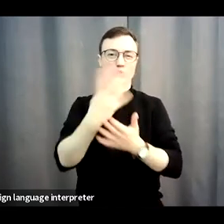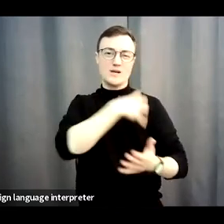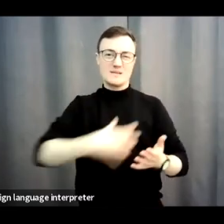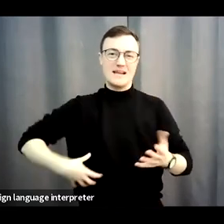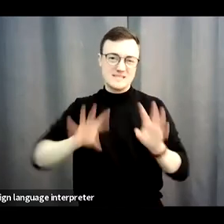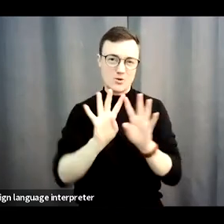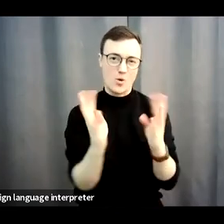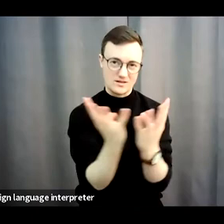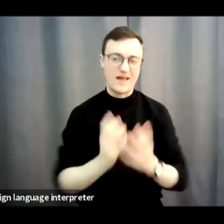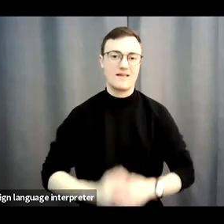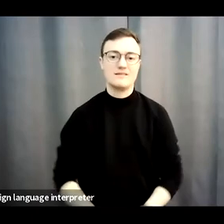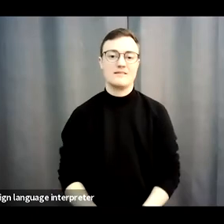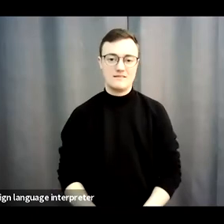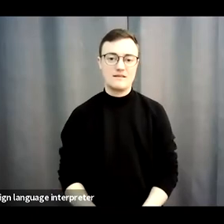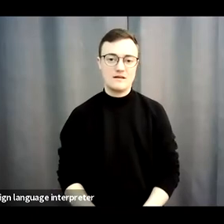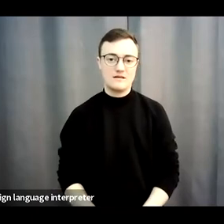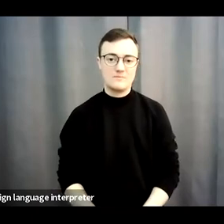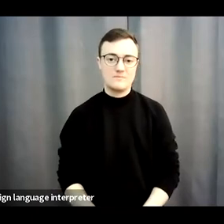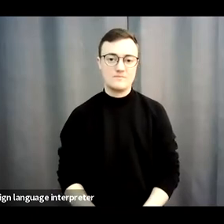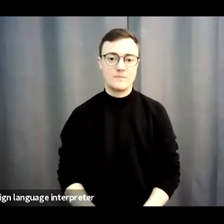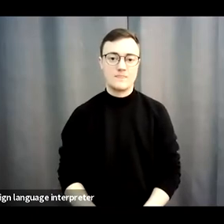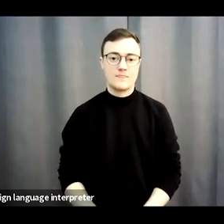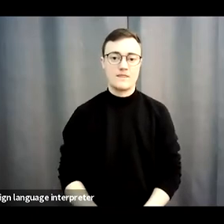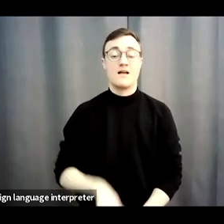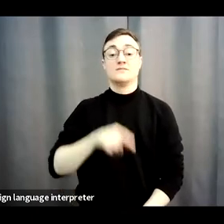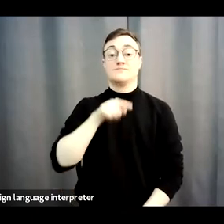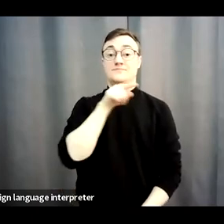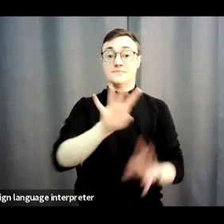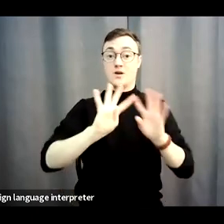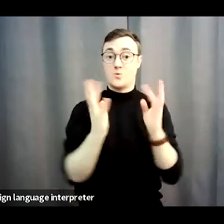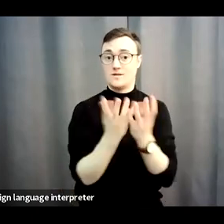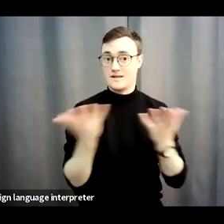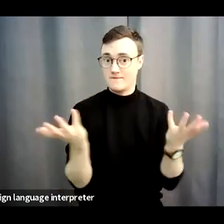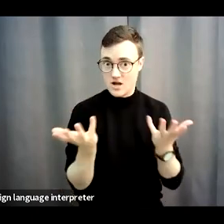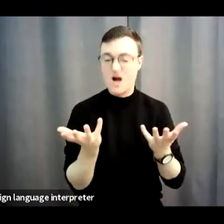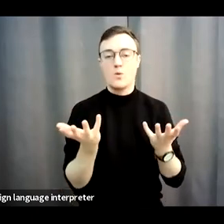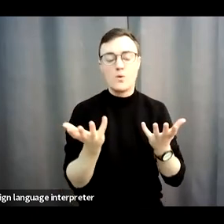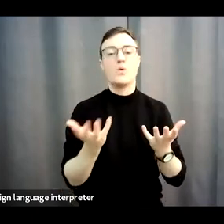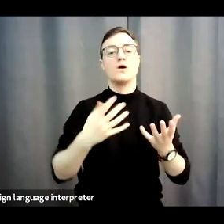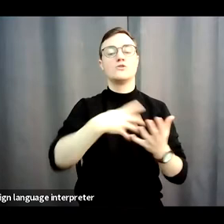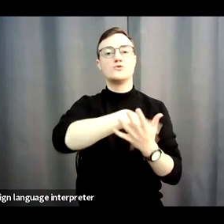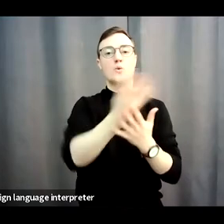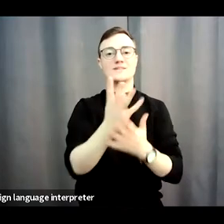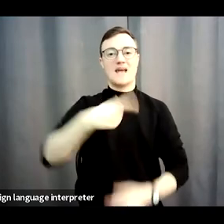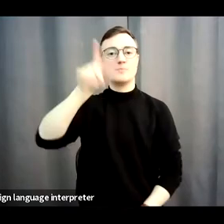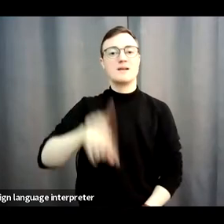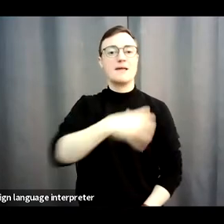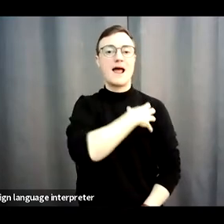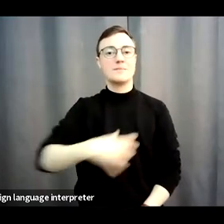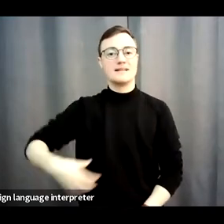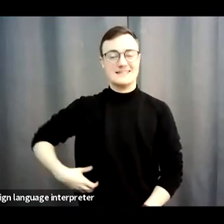the cooperation was defined in a joint vision by the Nordic prime ministers in the summer